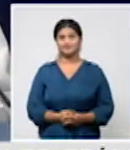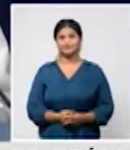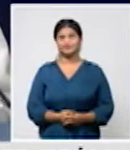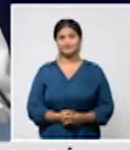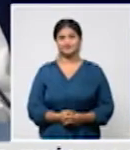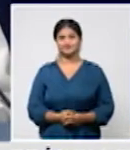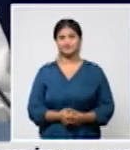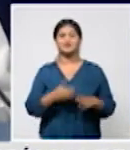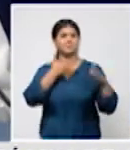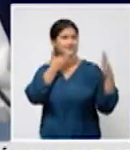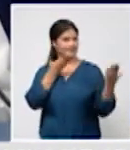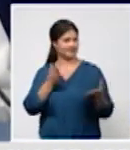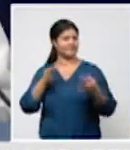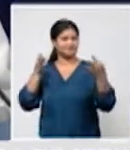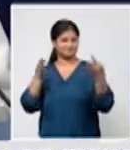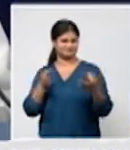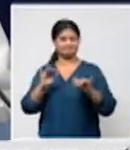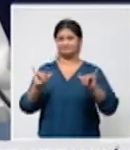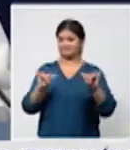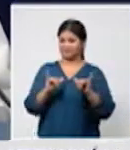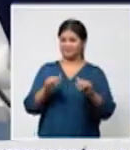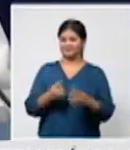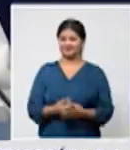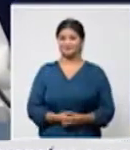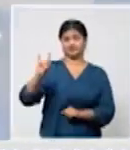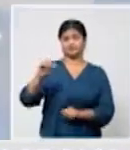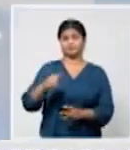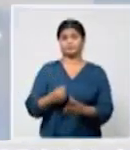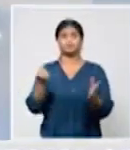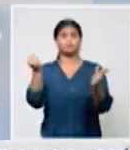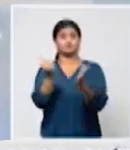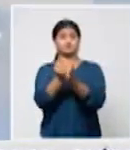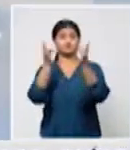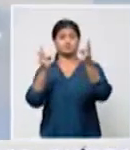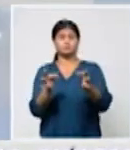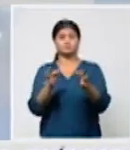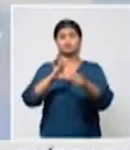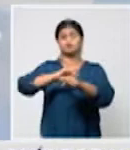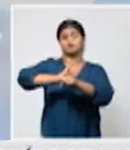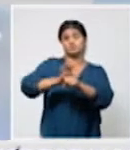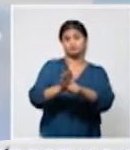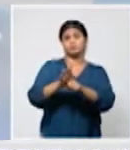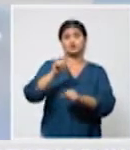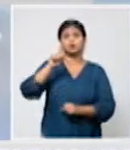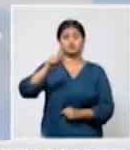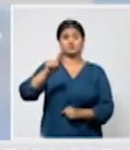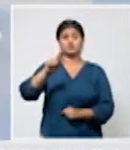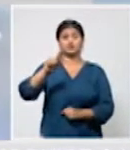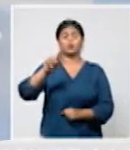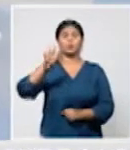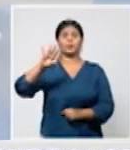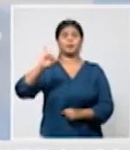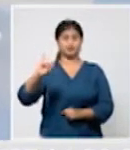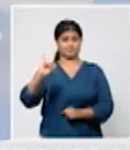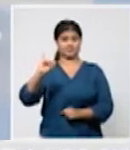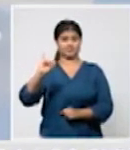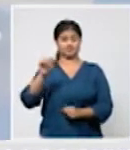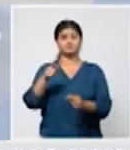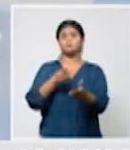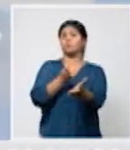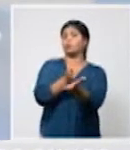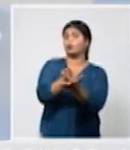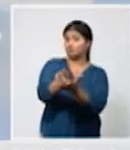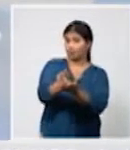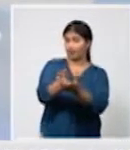Today, we start the day with a high number of cases. Today, 326 people are